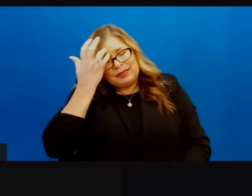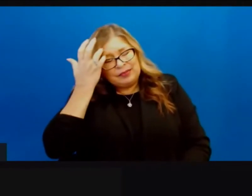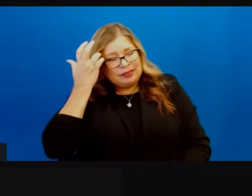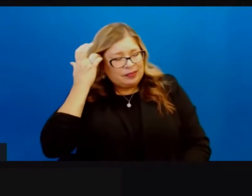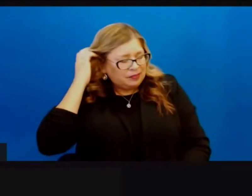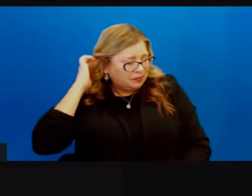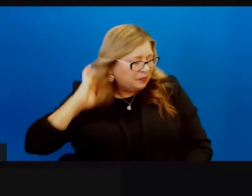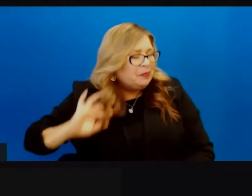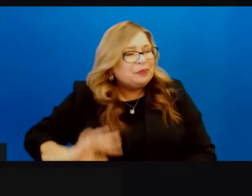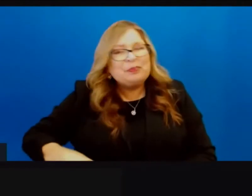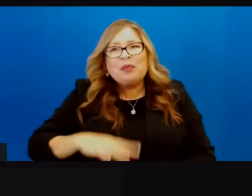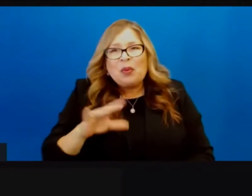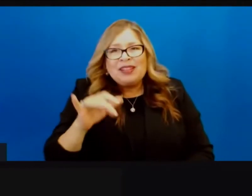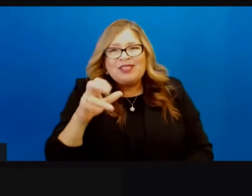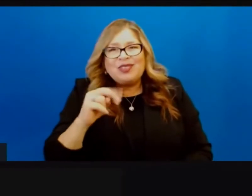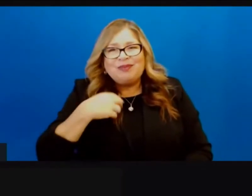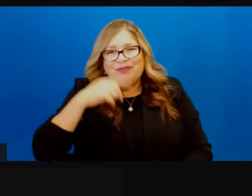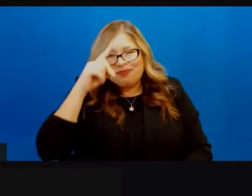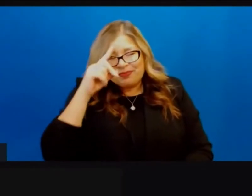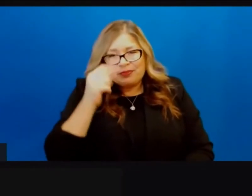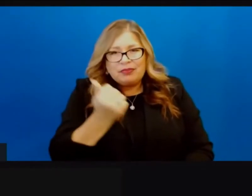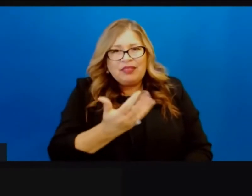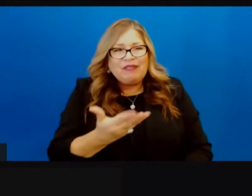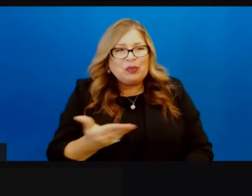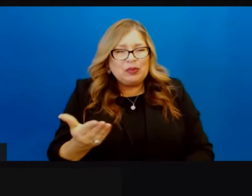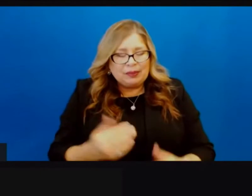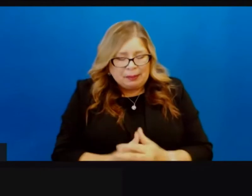a couple of things, John. I would say first,